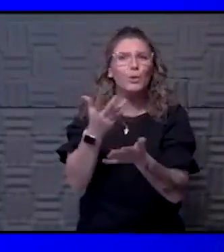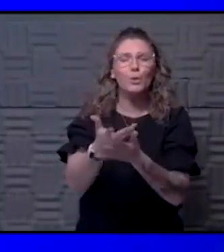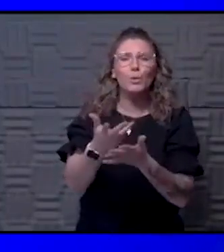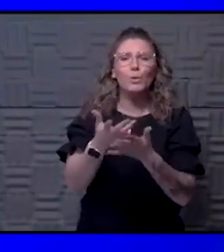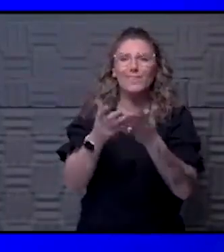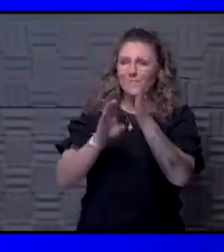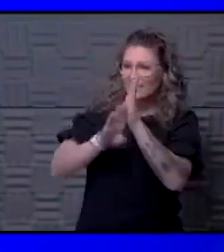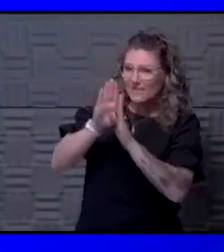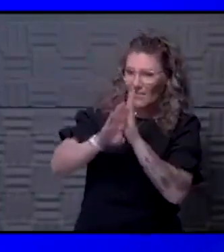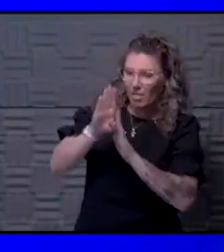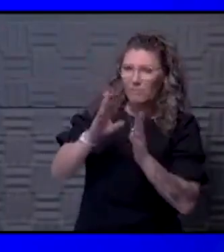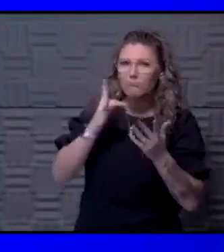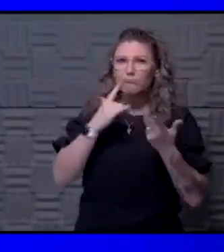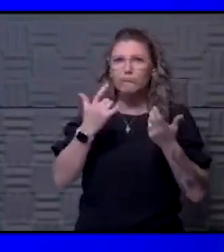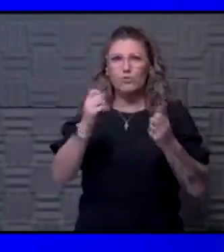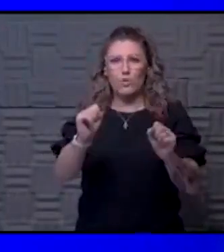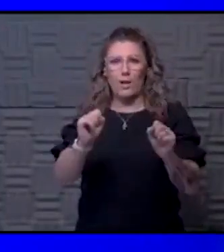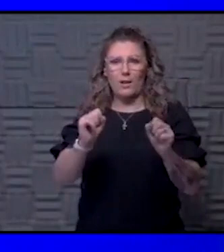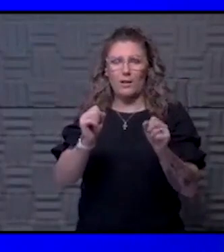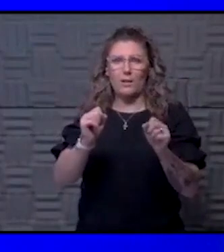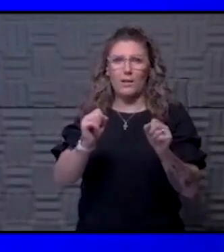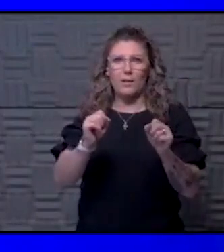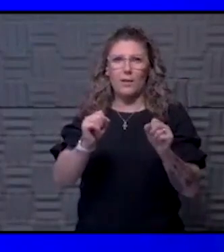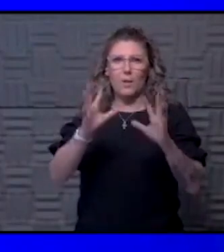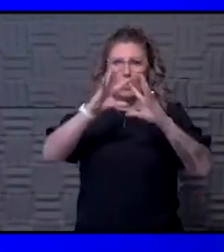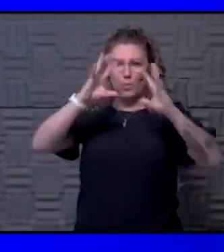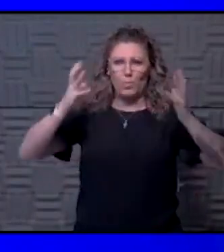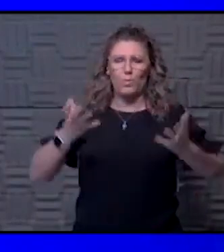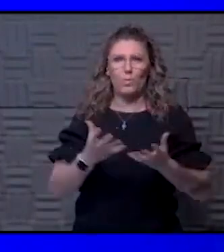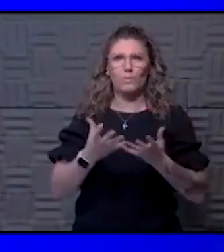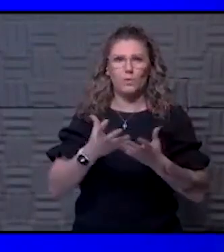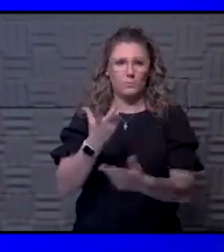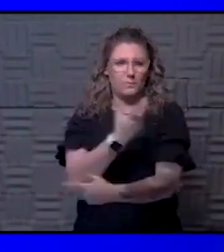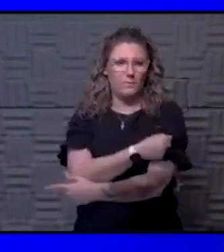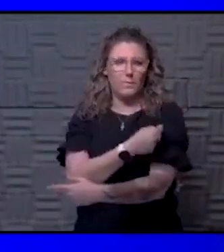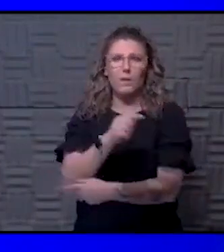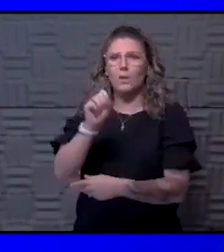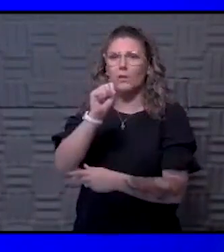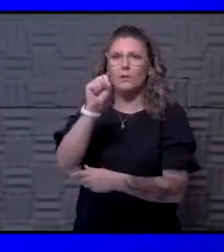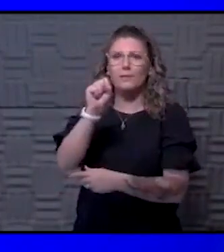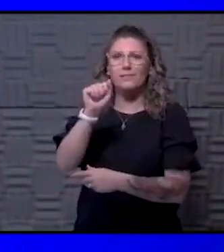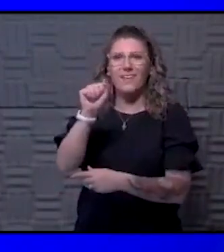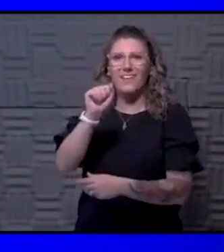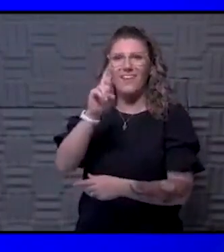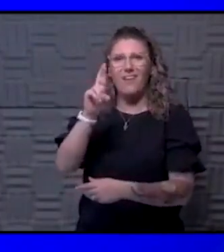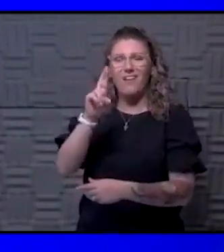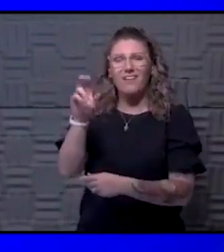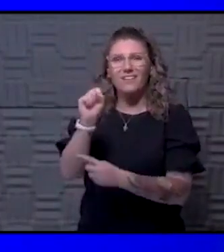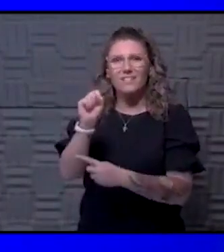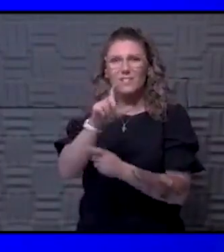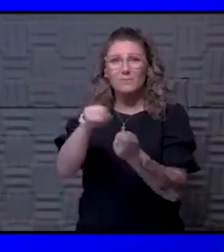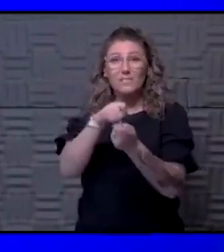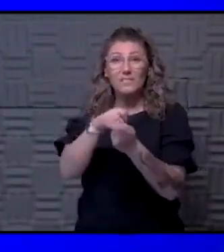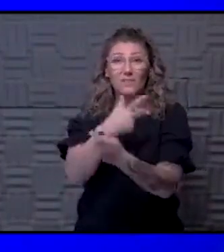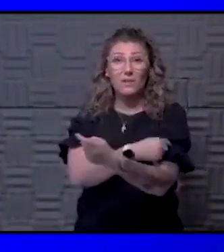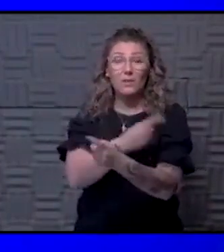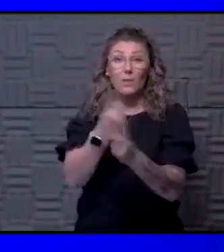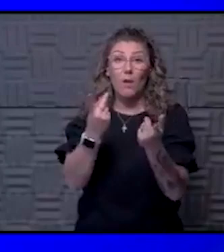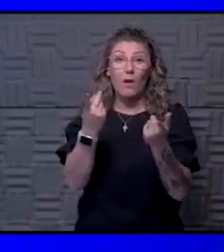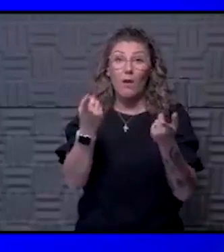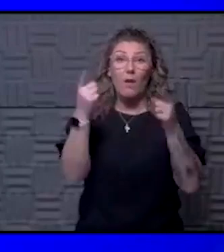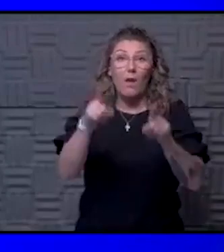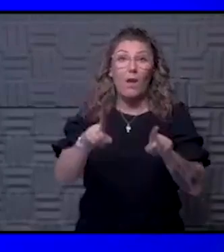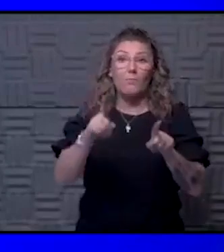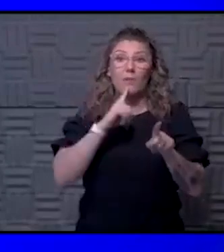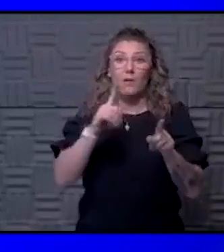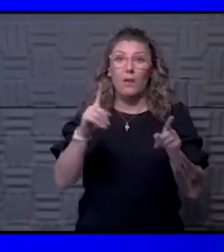They were trying to develop a universal vaccine for SARS and a specific vaccine for SARS, but what happened? It died out, so nobody